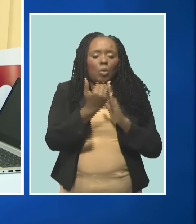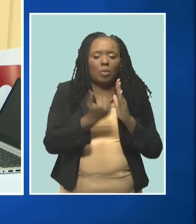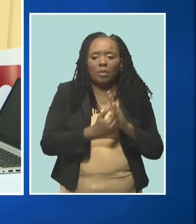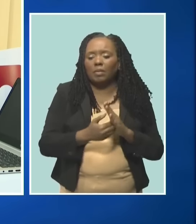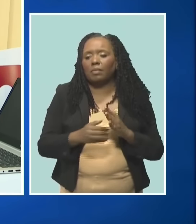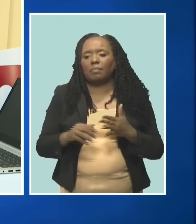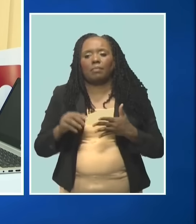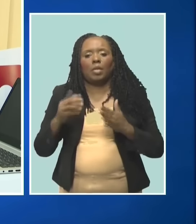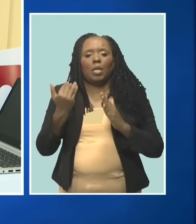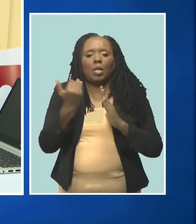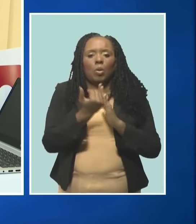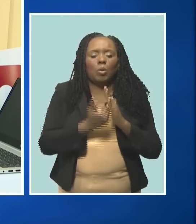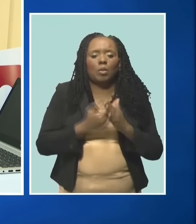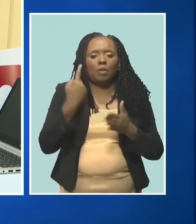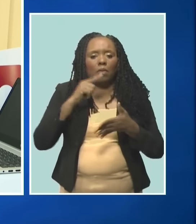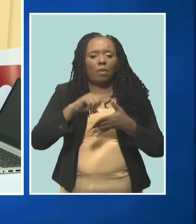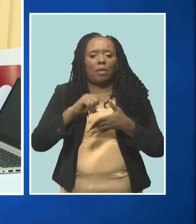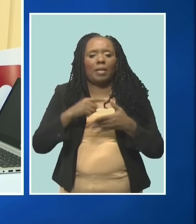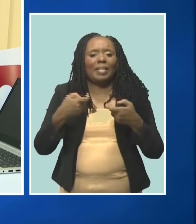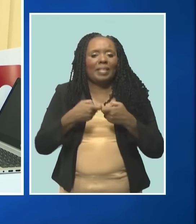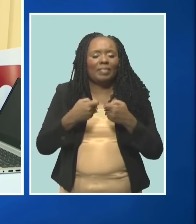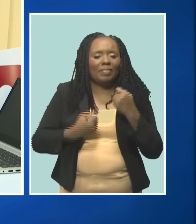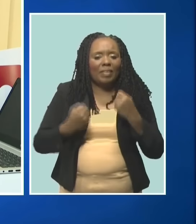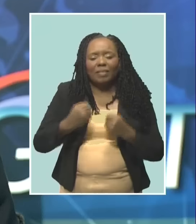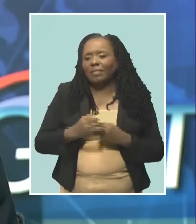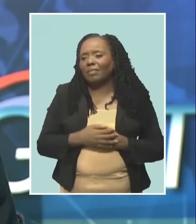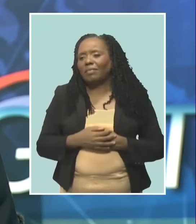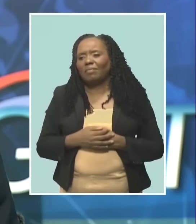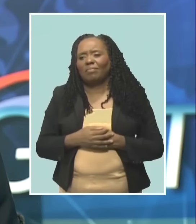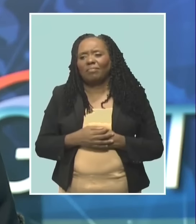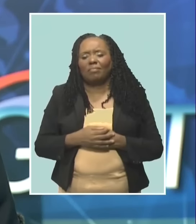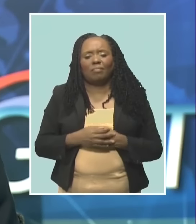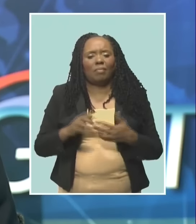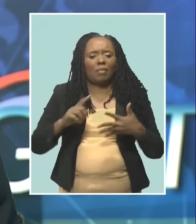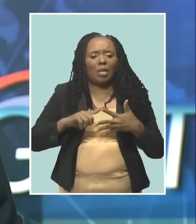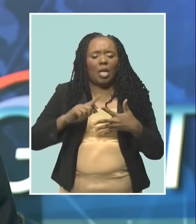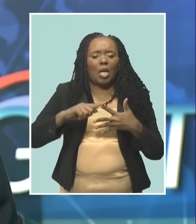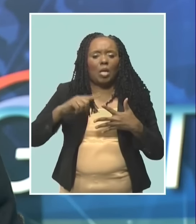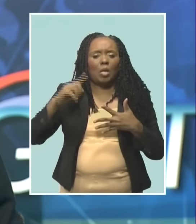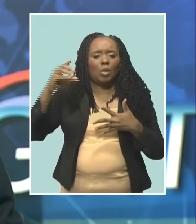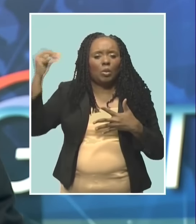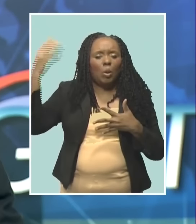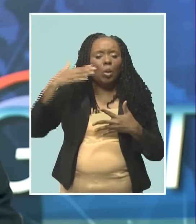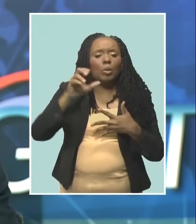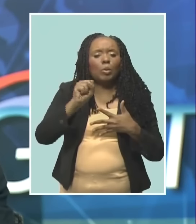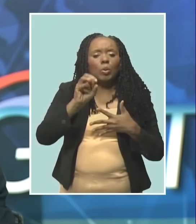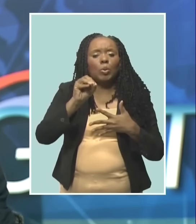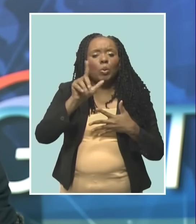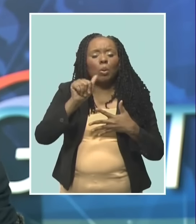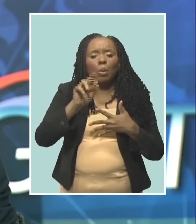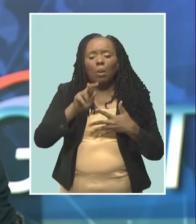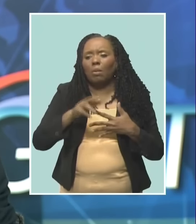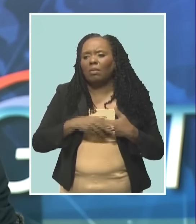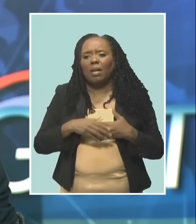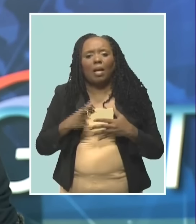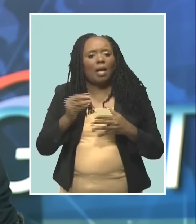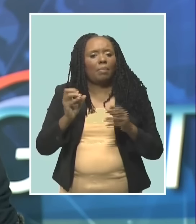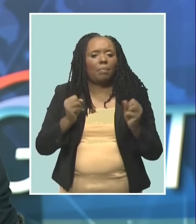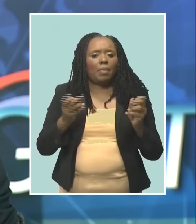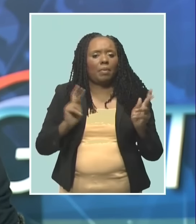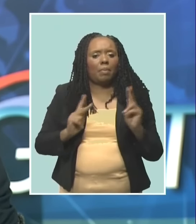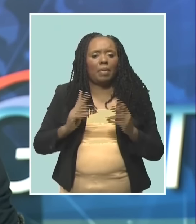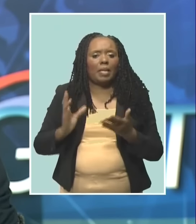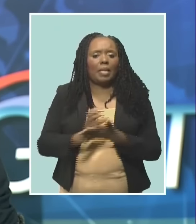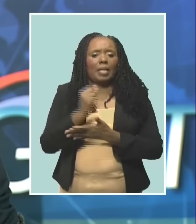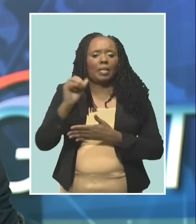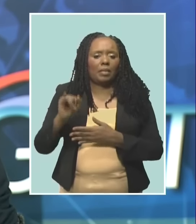photovoltaic, and persons are getting jobs. Mr. Drakes says several of the students on job attachment are